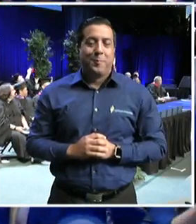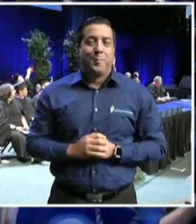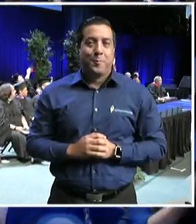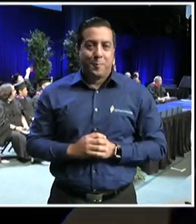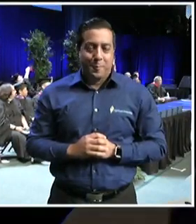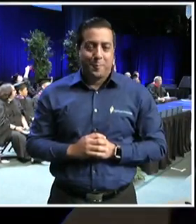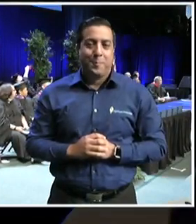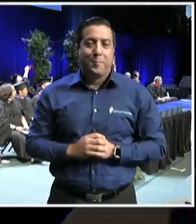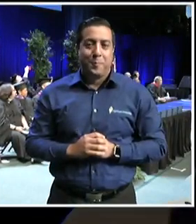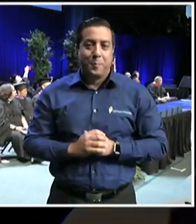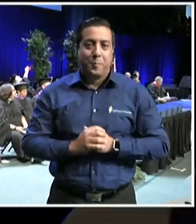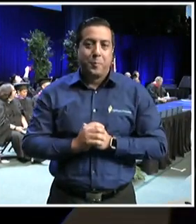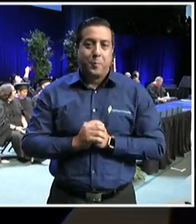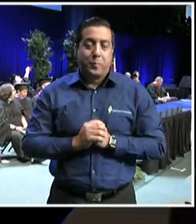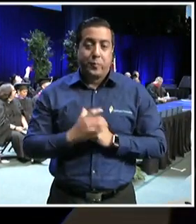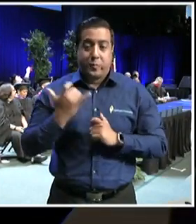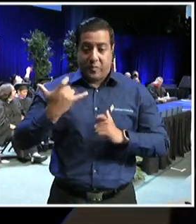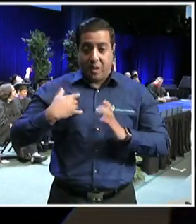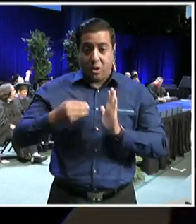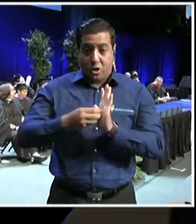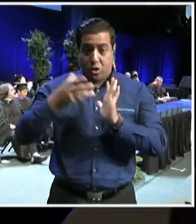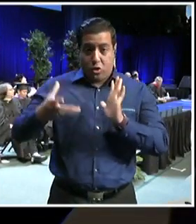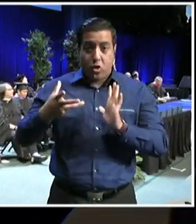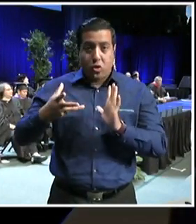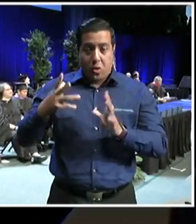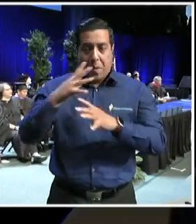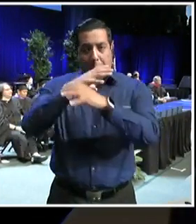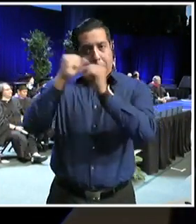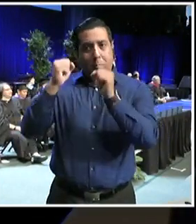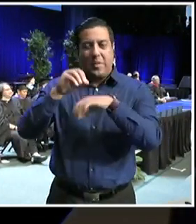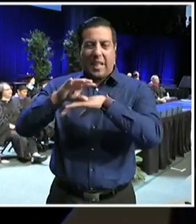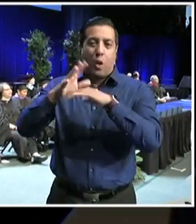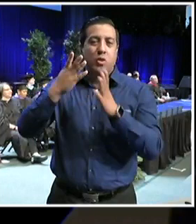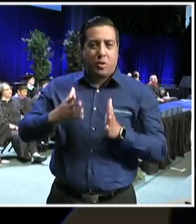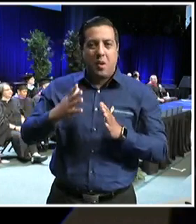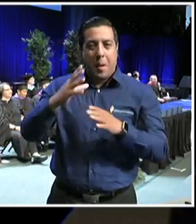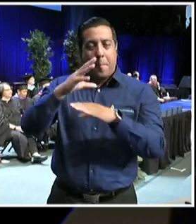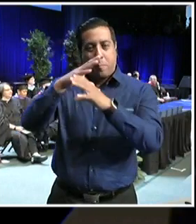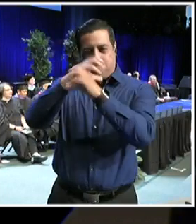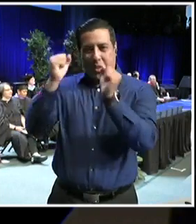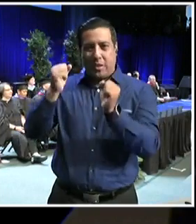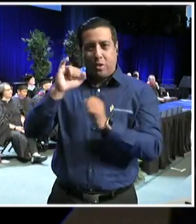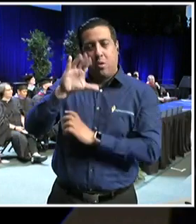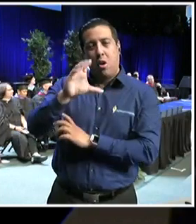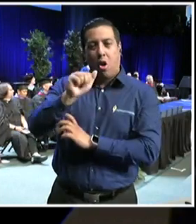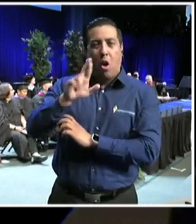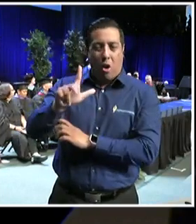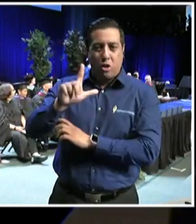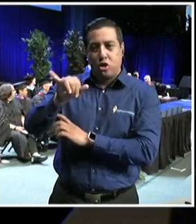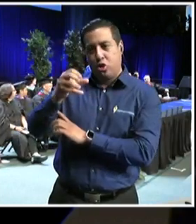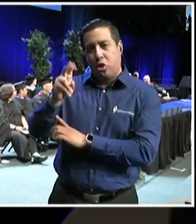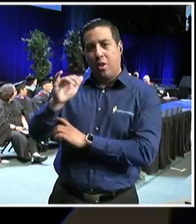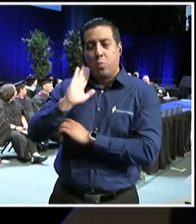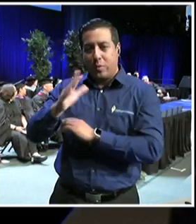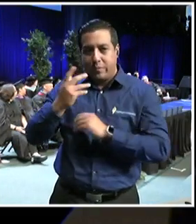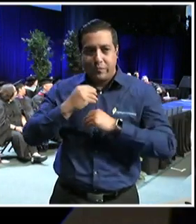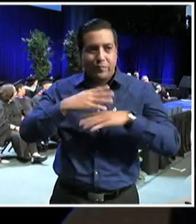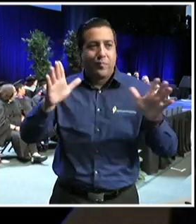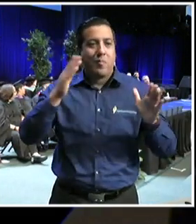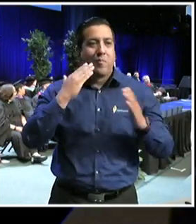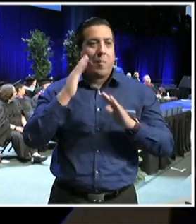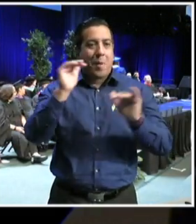And now, our student council president, Carl Johnson, will give the farewell address to the class